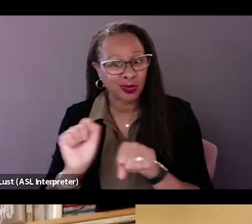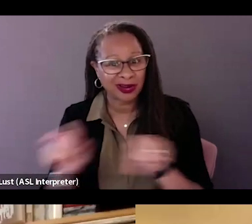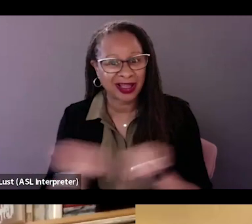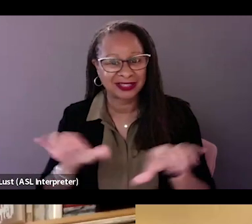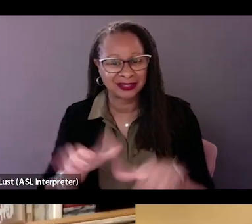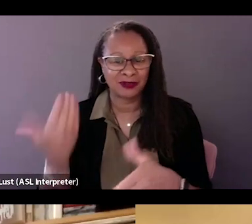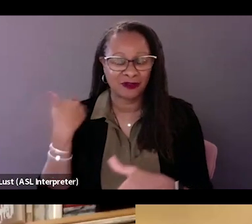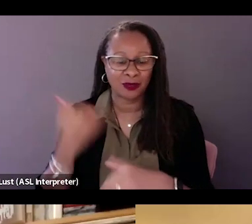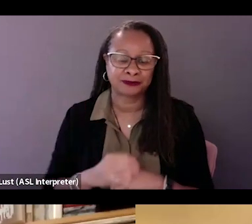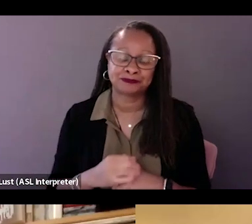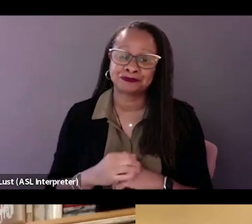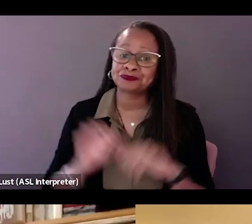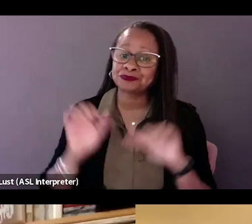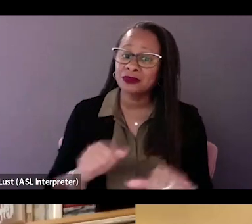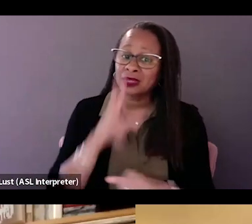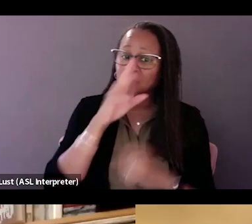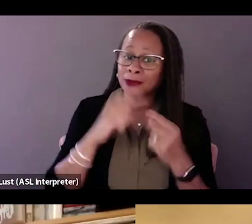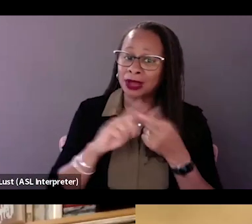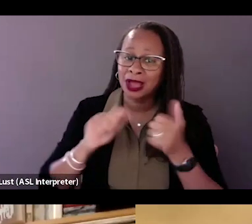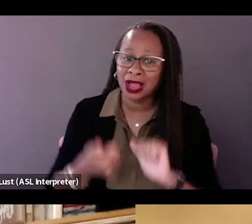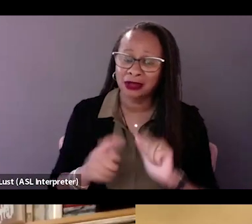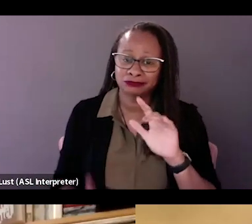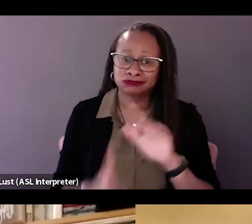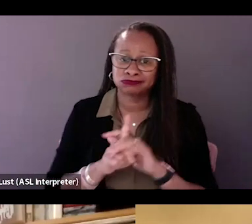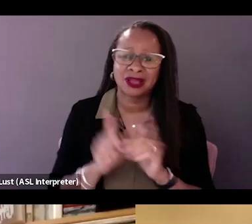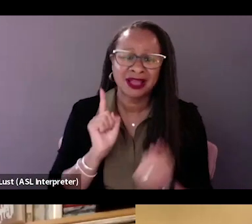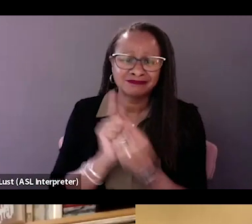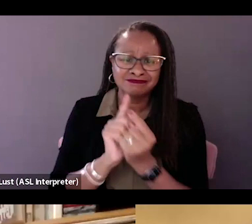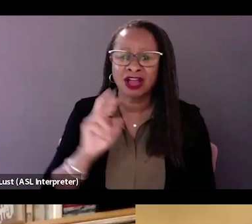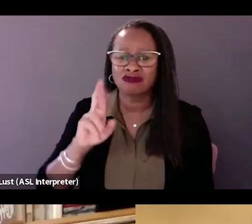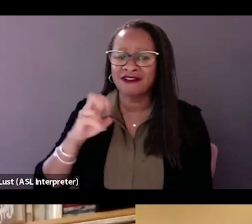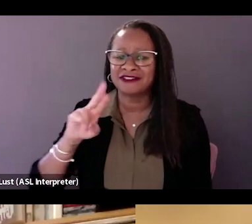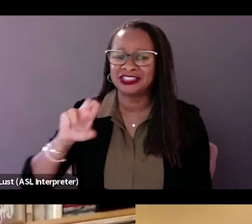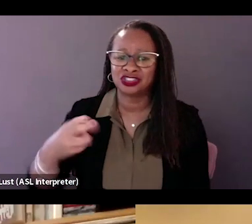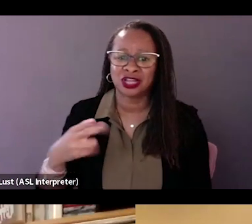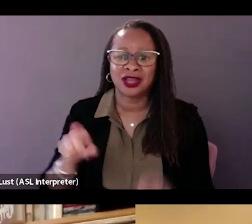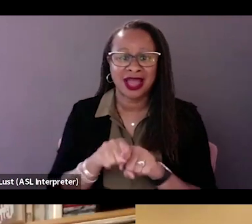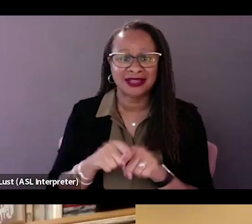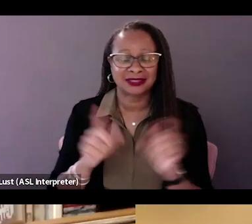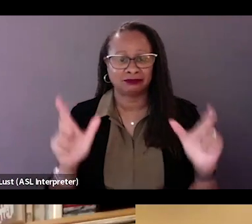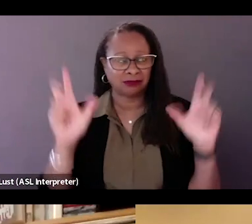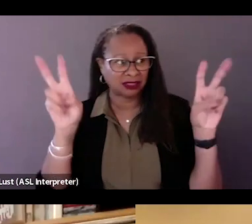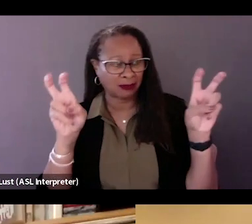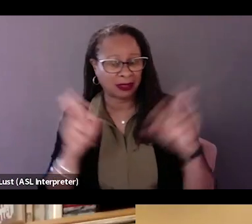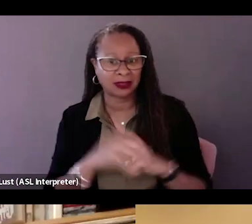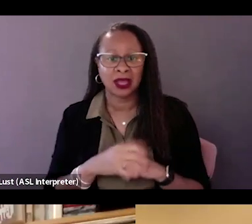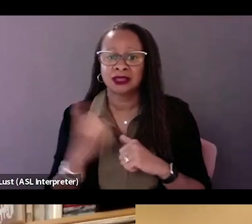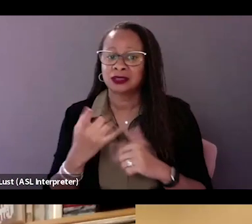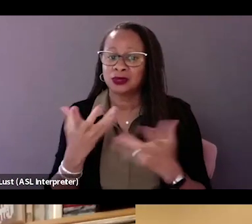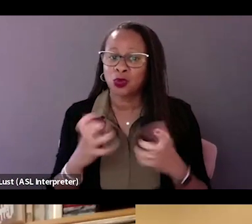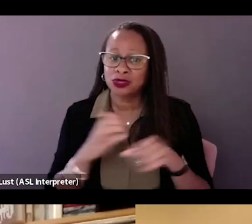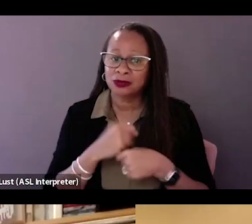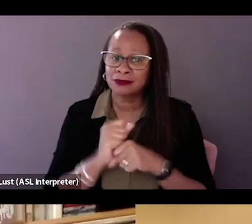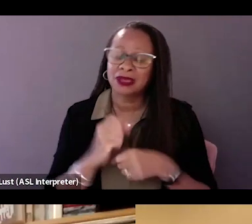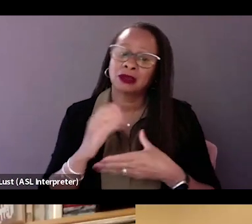I guess, can you talk about how you came upon Ravish as a subject, somebody you wanted to make a movie